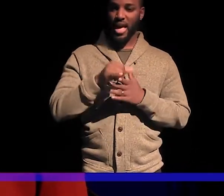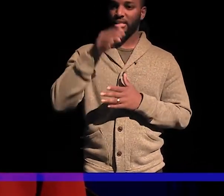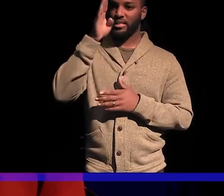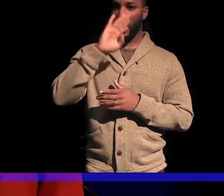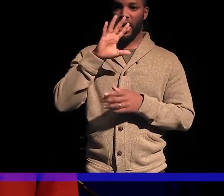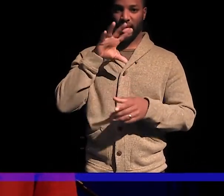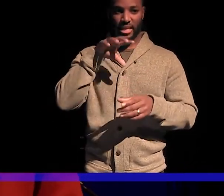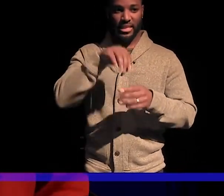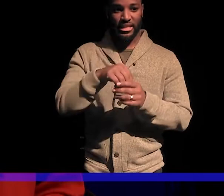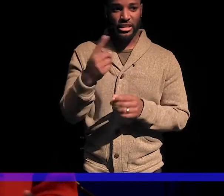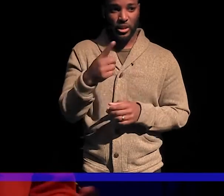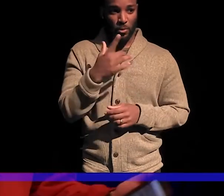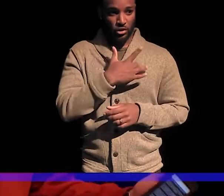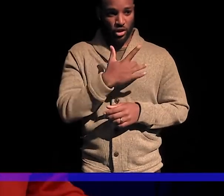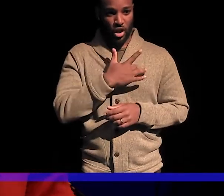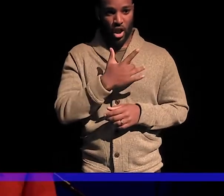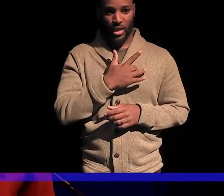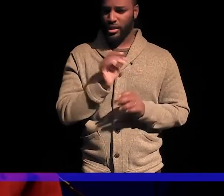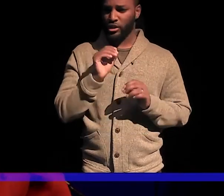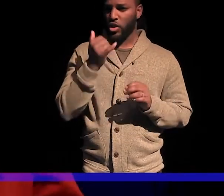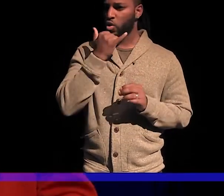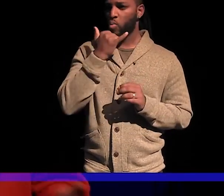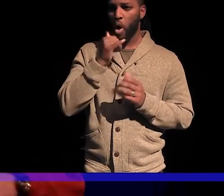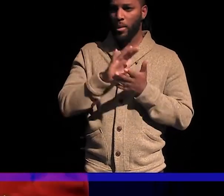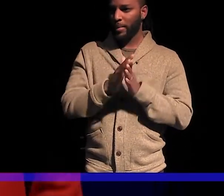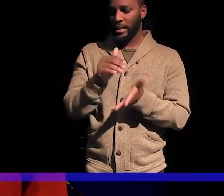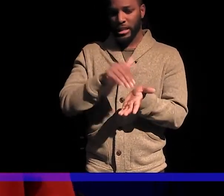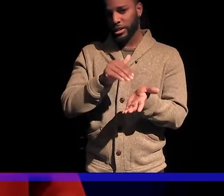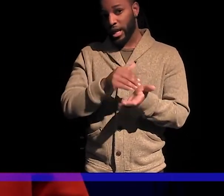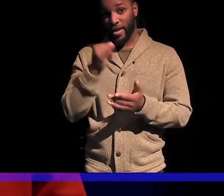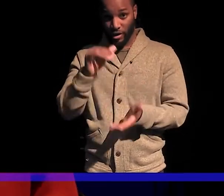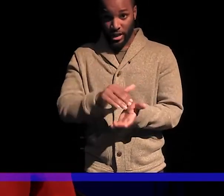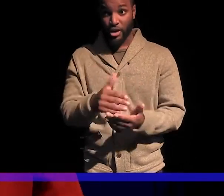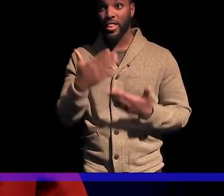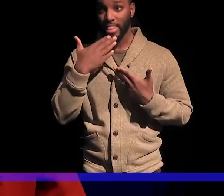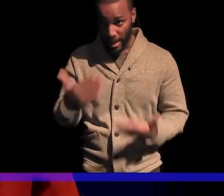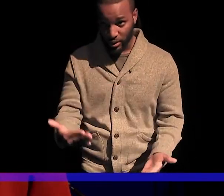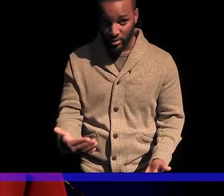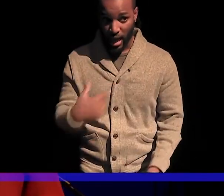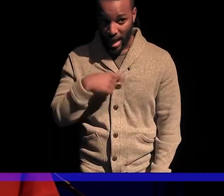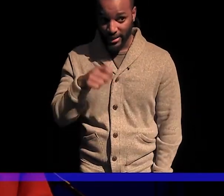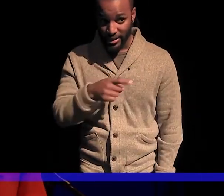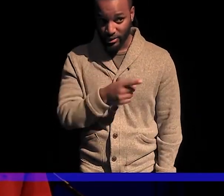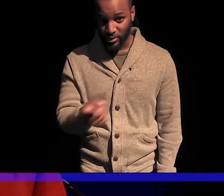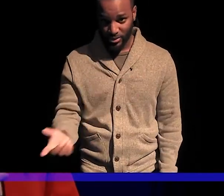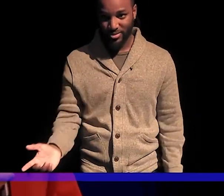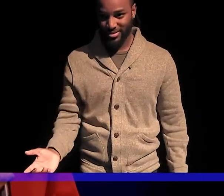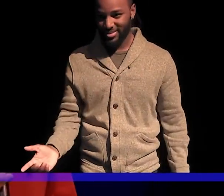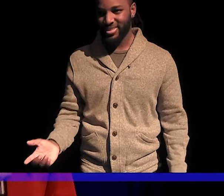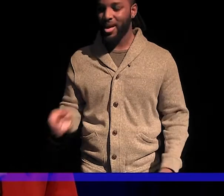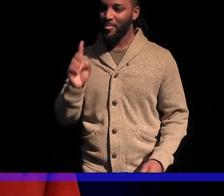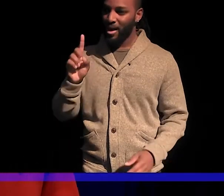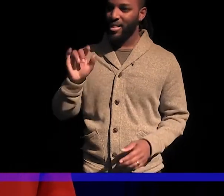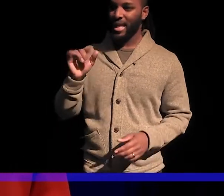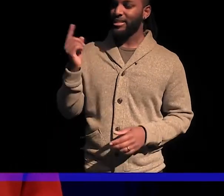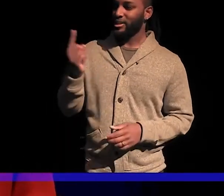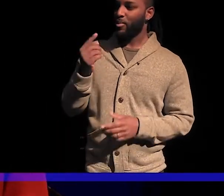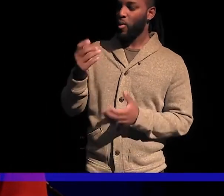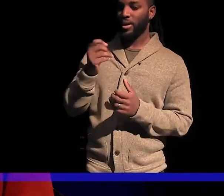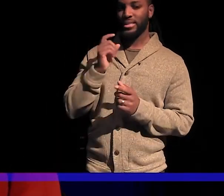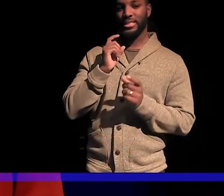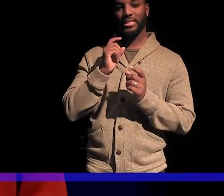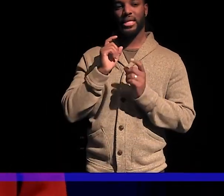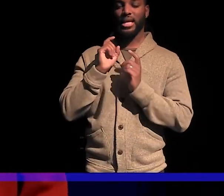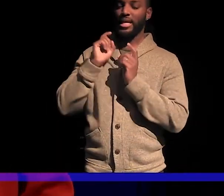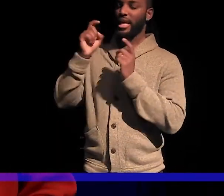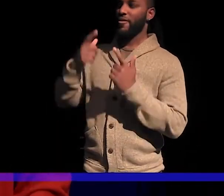into someone's heart. And there's nothing wrong with being a doctor. If you're a doctor, thank you. I need you. But that's someone who wants to give their